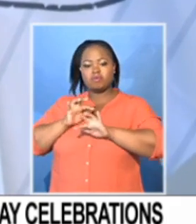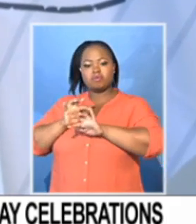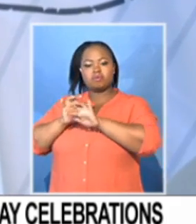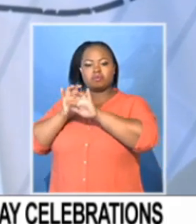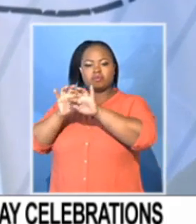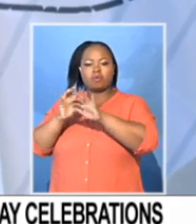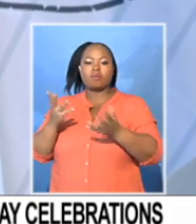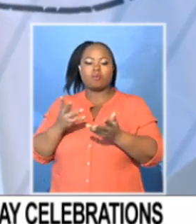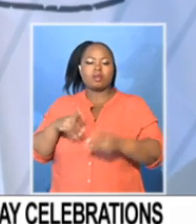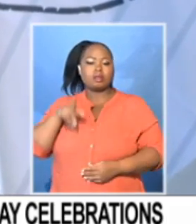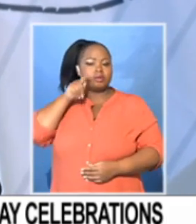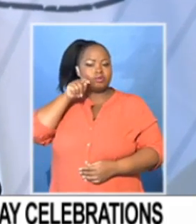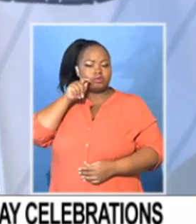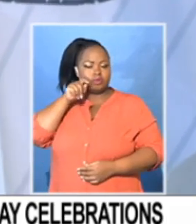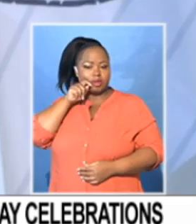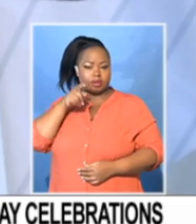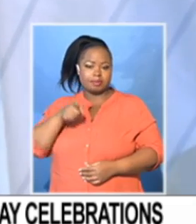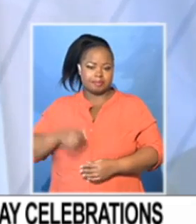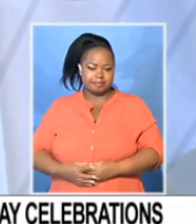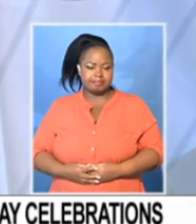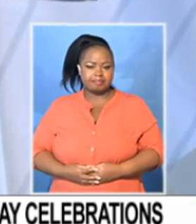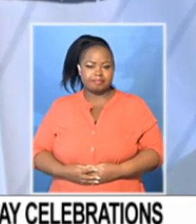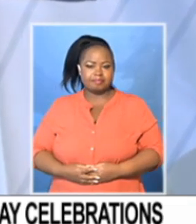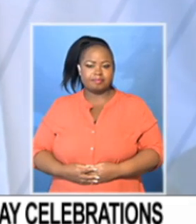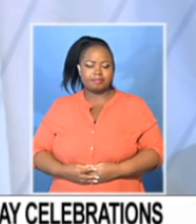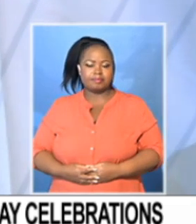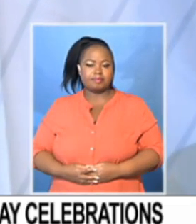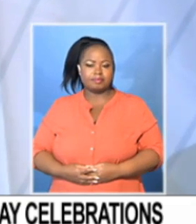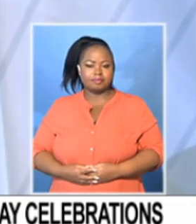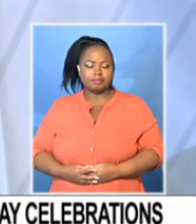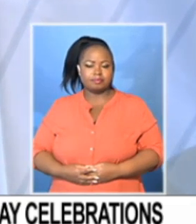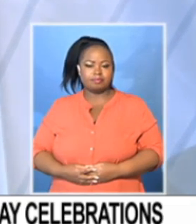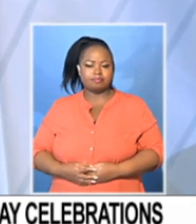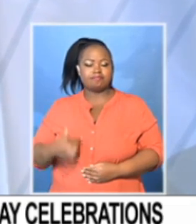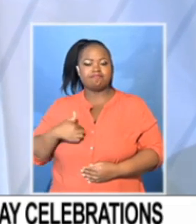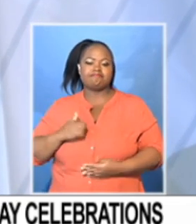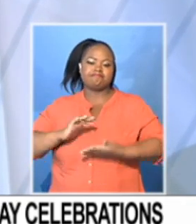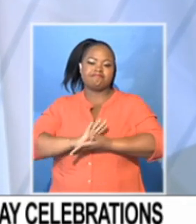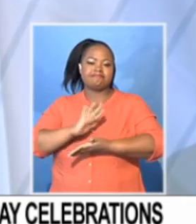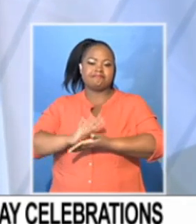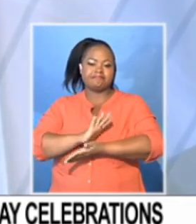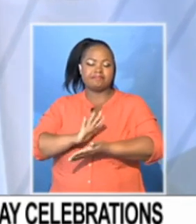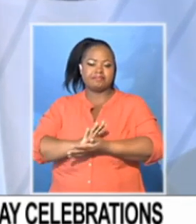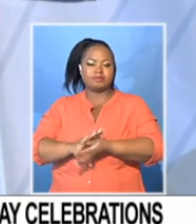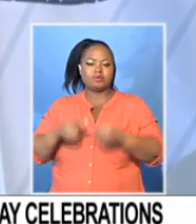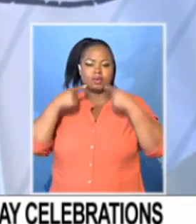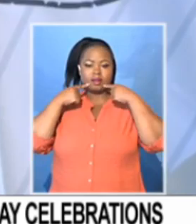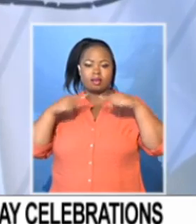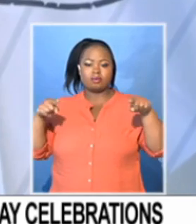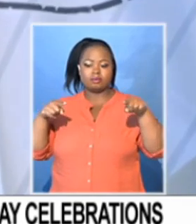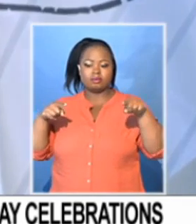I'm pleased to announce that government will also erect a